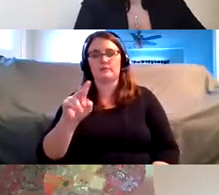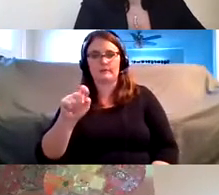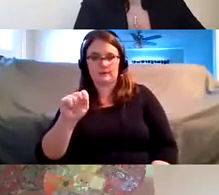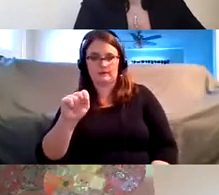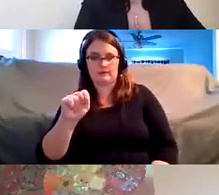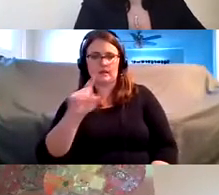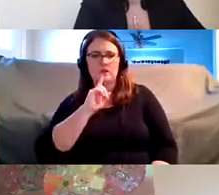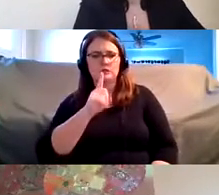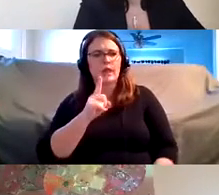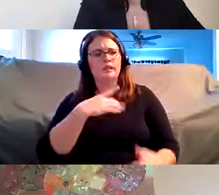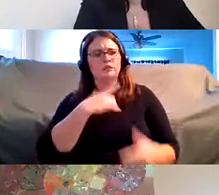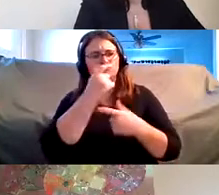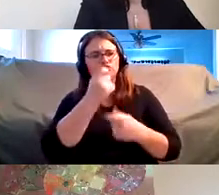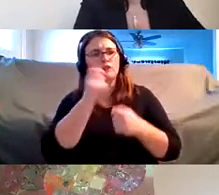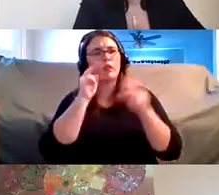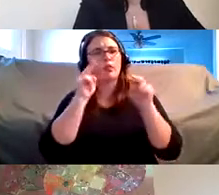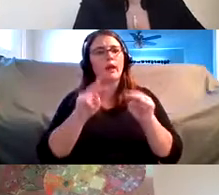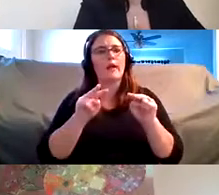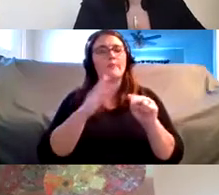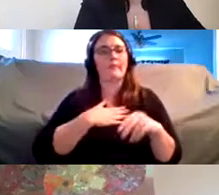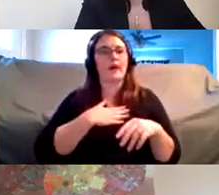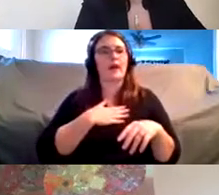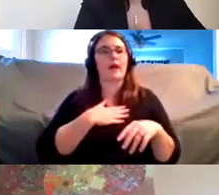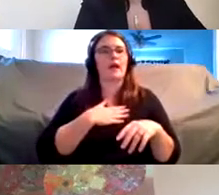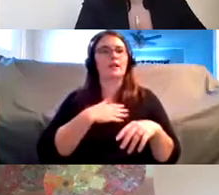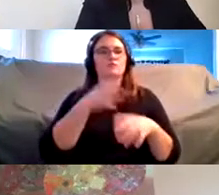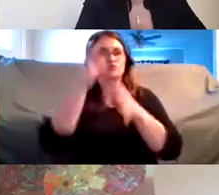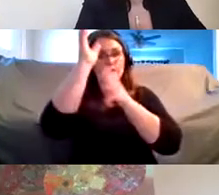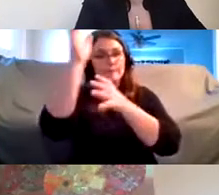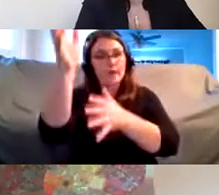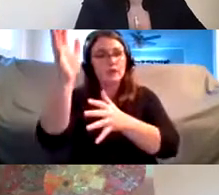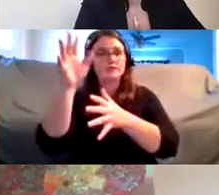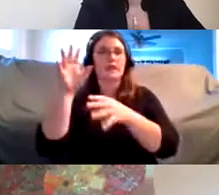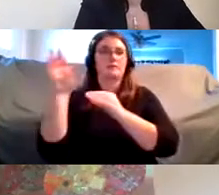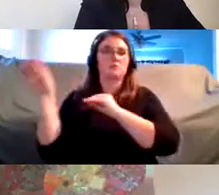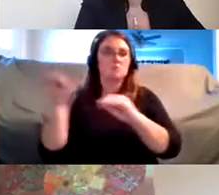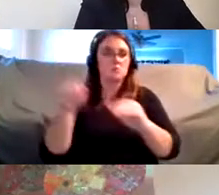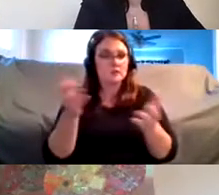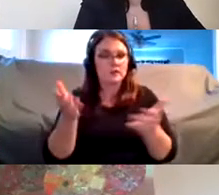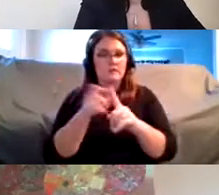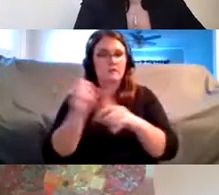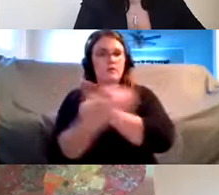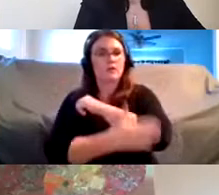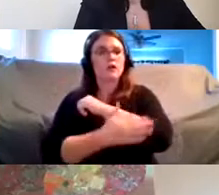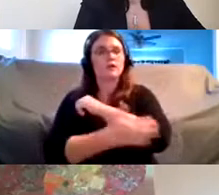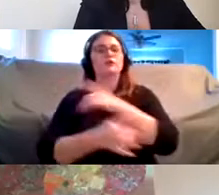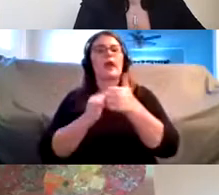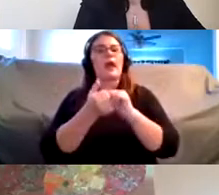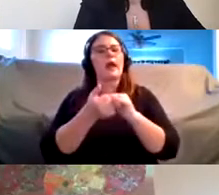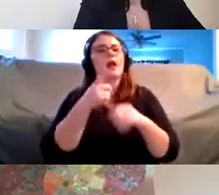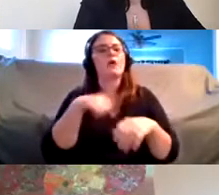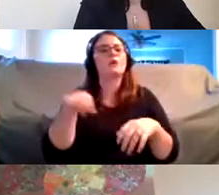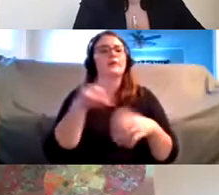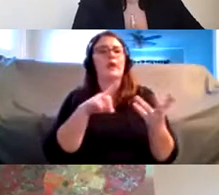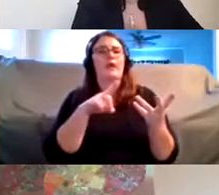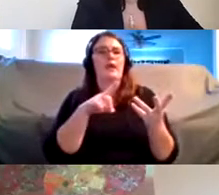thought about voting and elections and how that differed from my parents and how that differed from my brother and I as third generation. And so how did we all consider